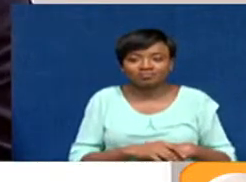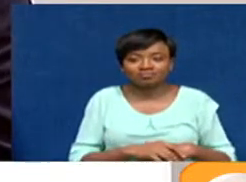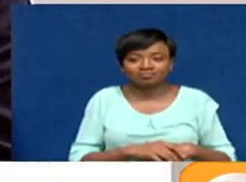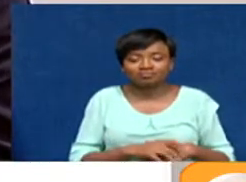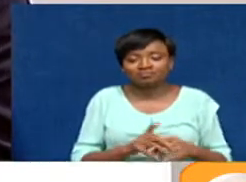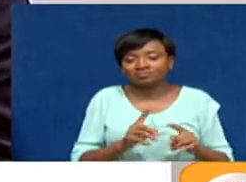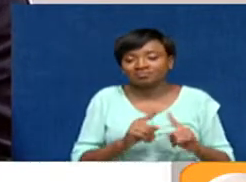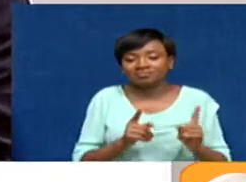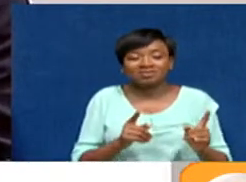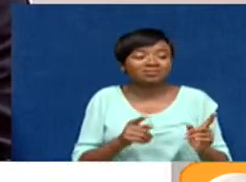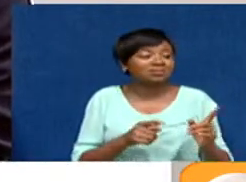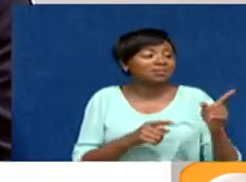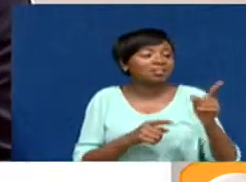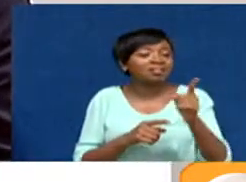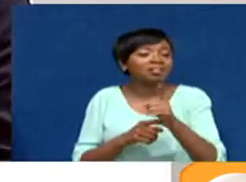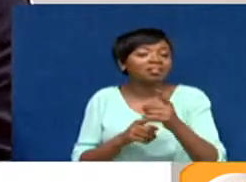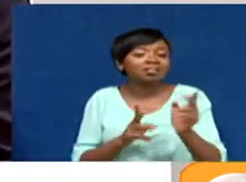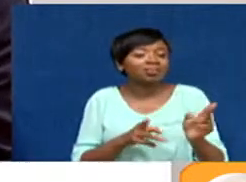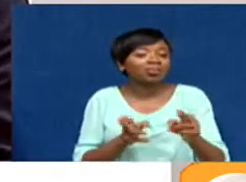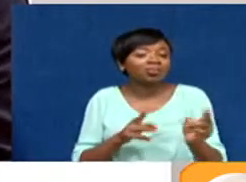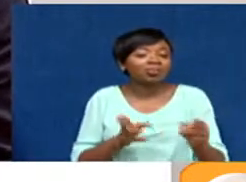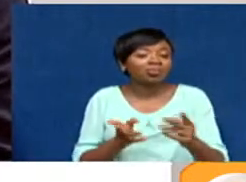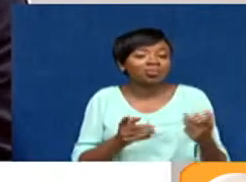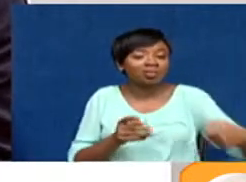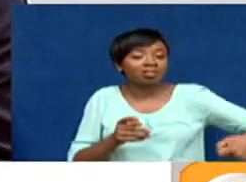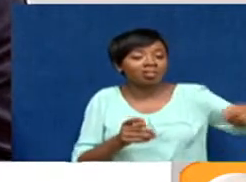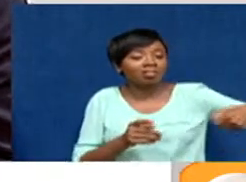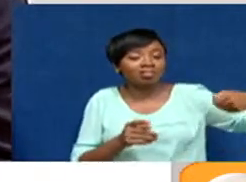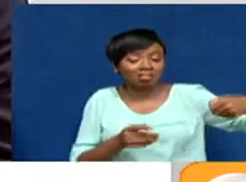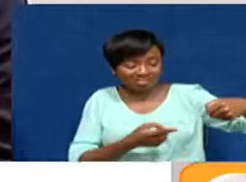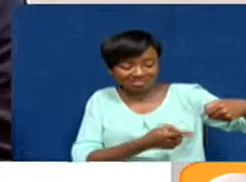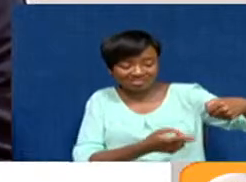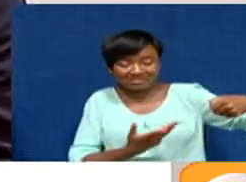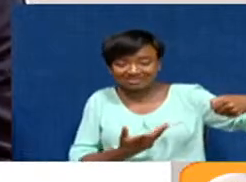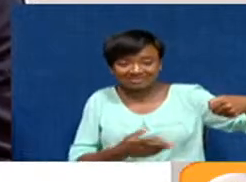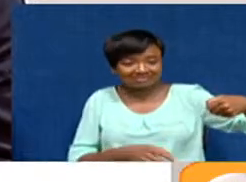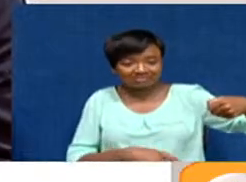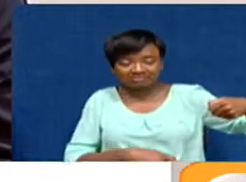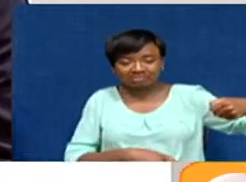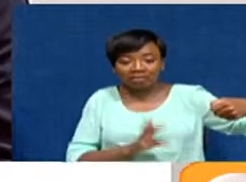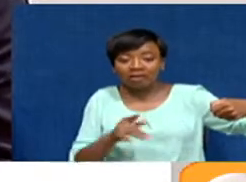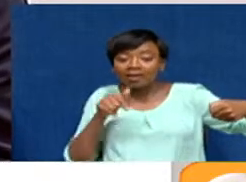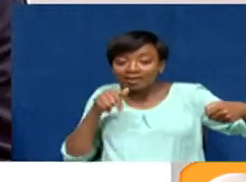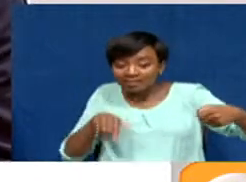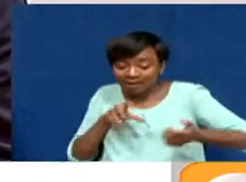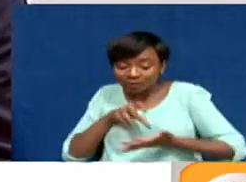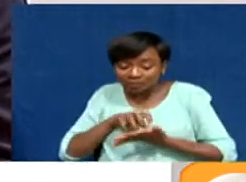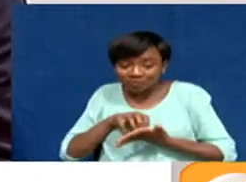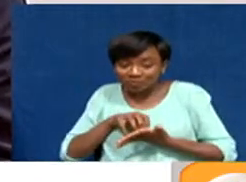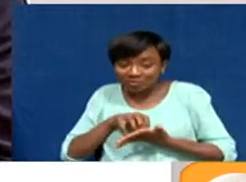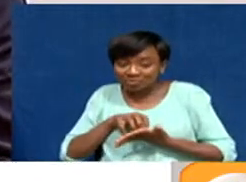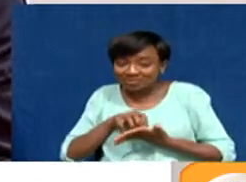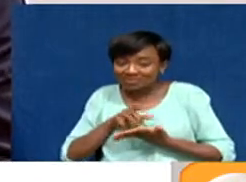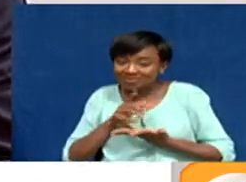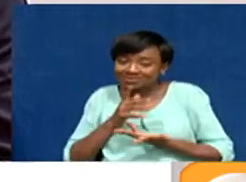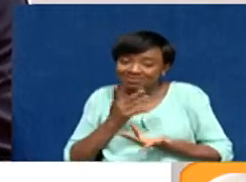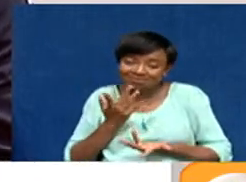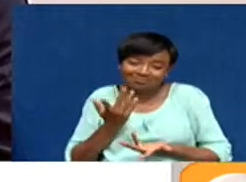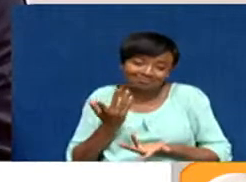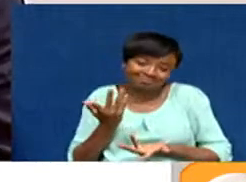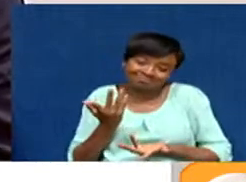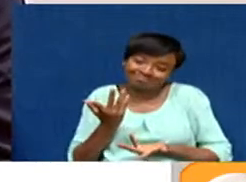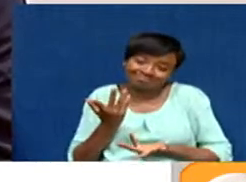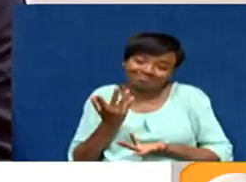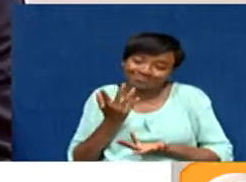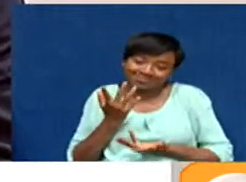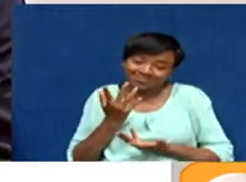now, where we are in right now, we are in extraordinary situation where, as we've been saying, panic